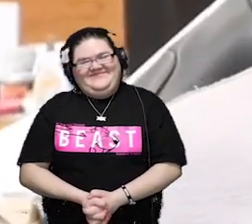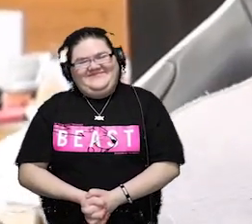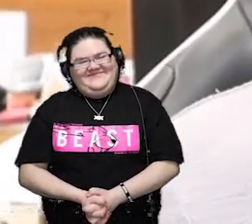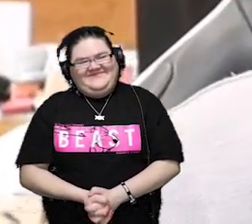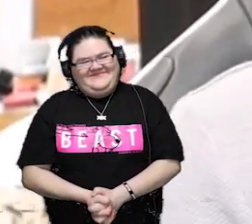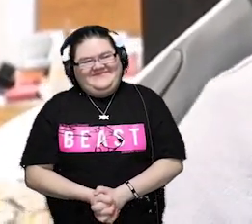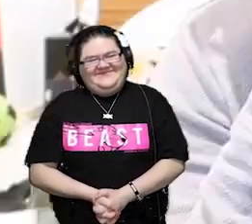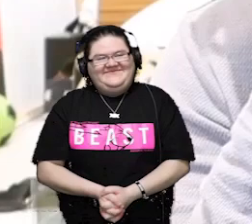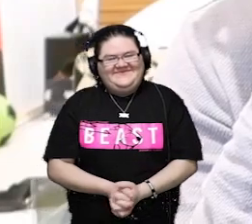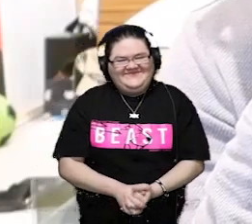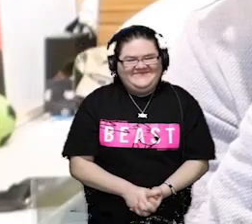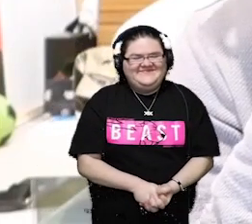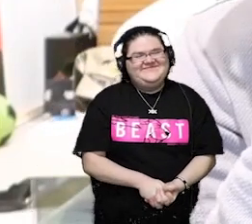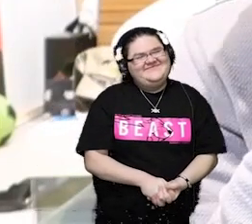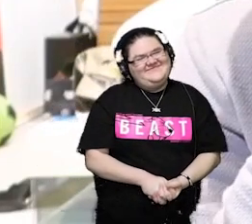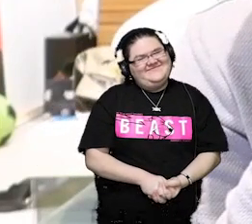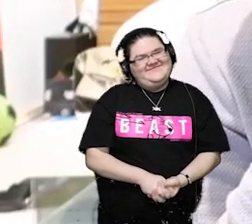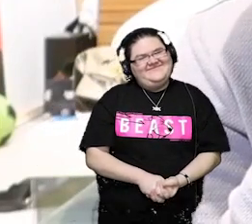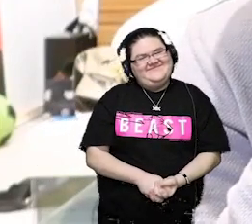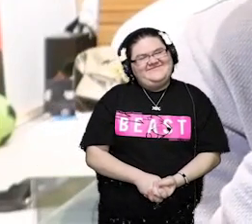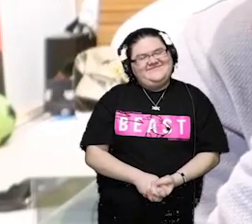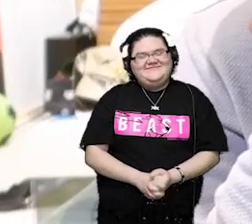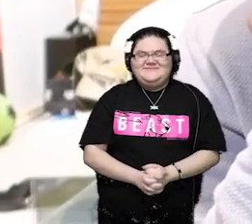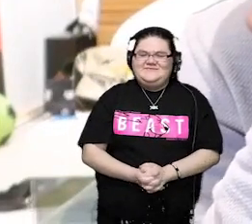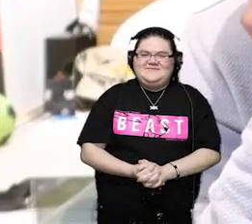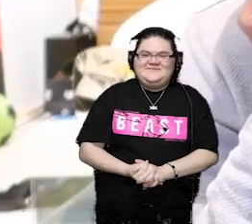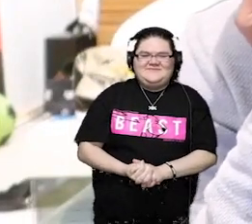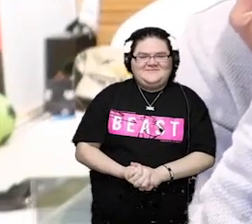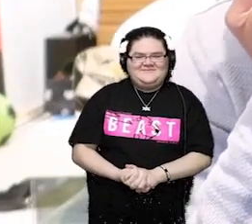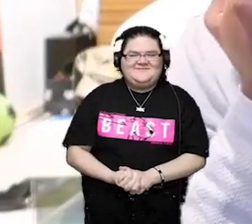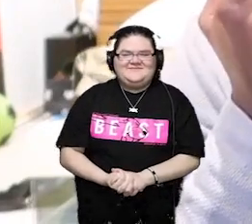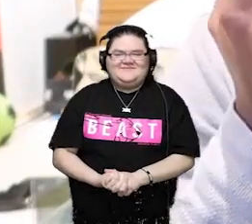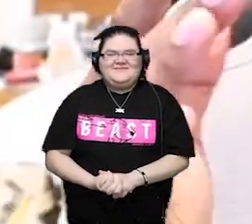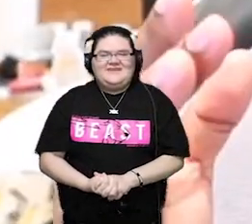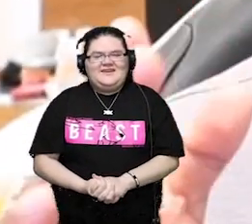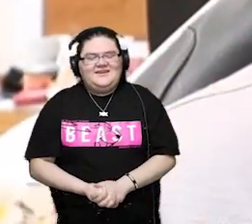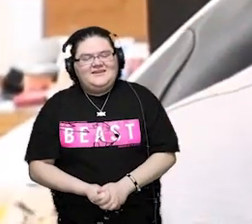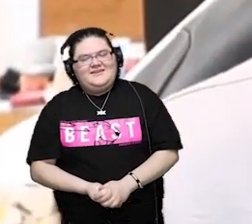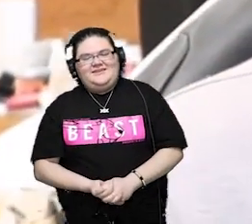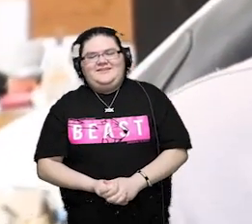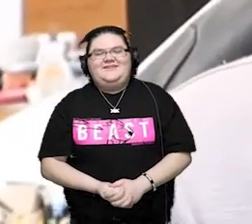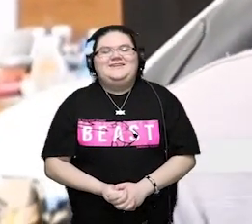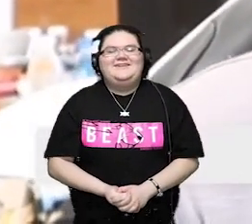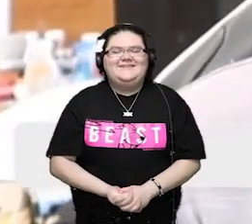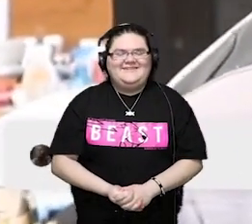Oh, what's wrong with me, man? Oh, my head hurts. Hopefully you enjoyed.